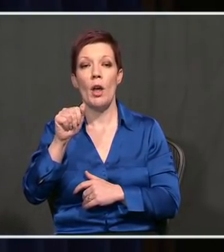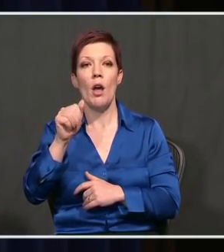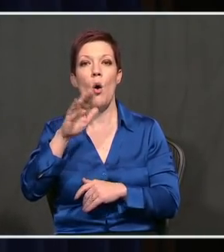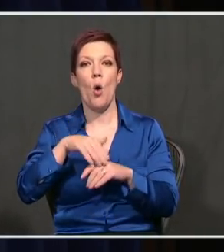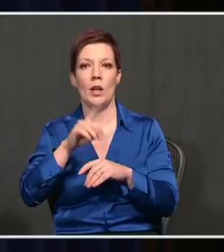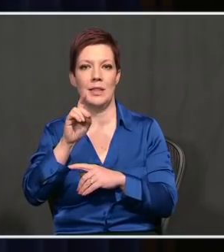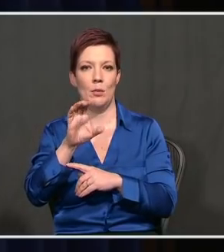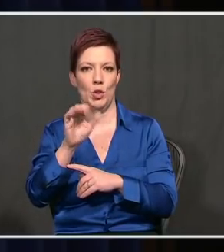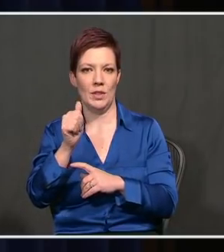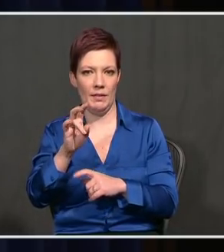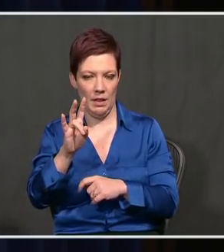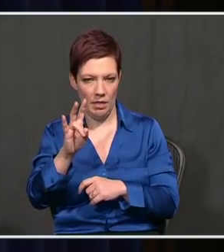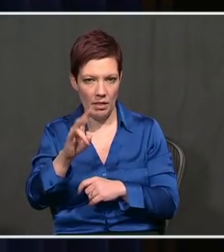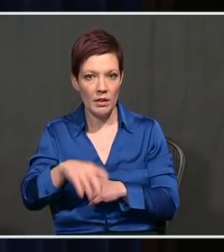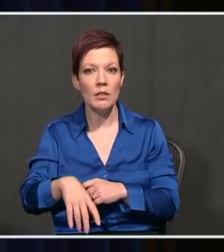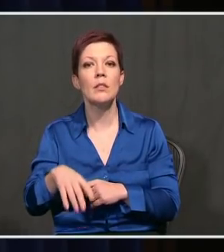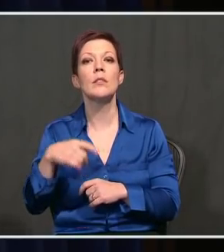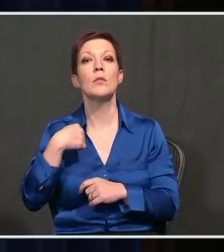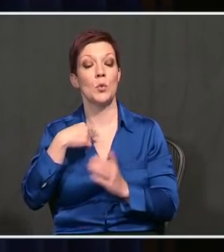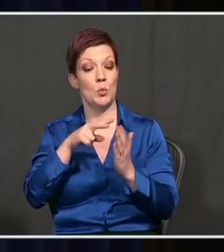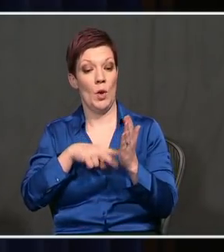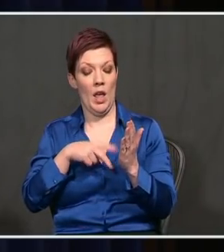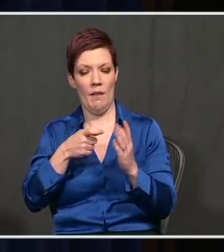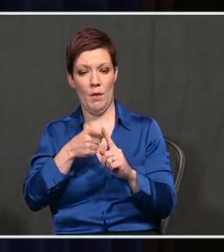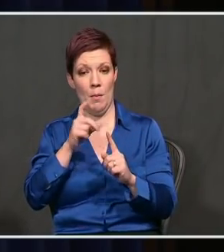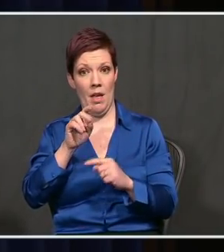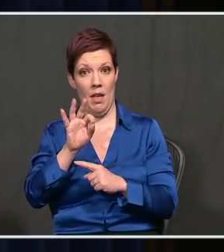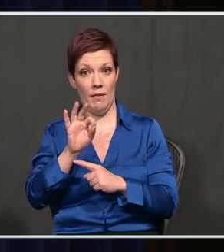encouraging, that we hope these vaccines are likely to be